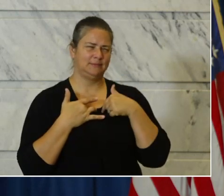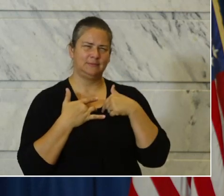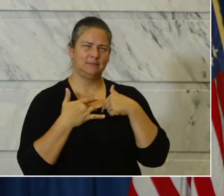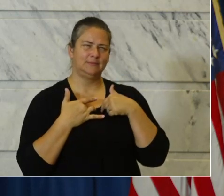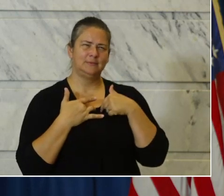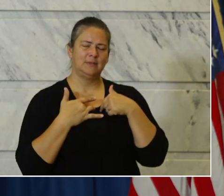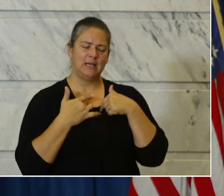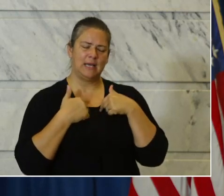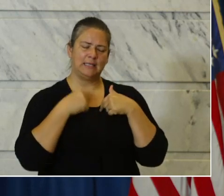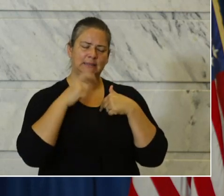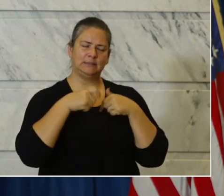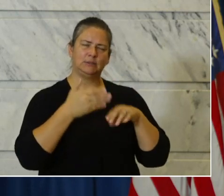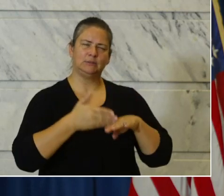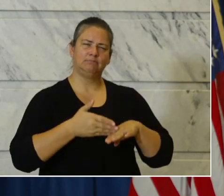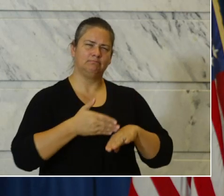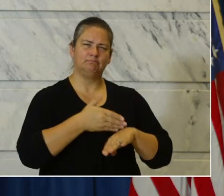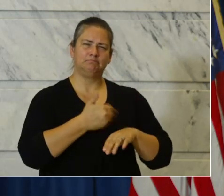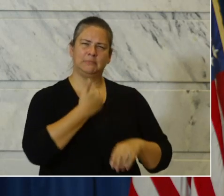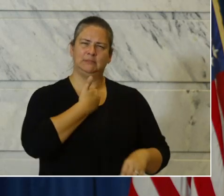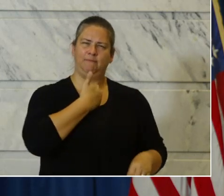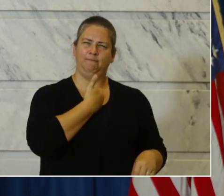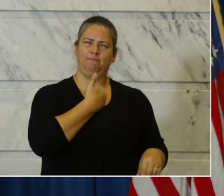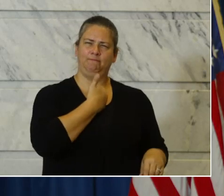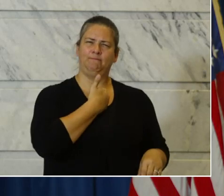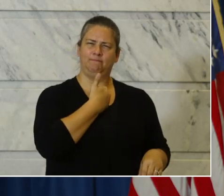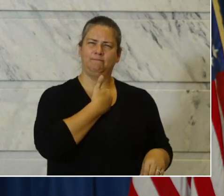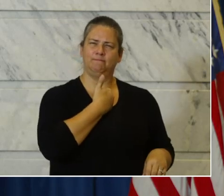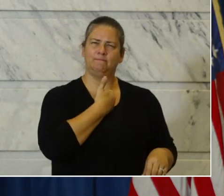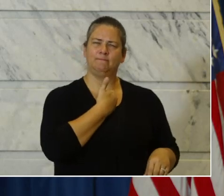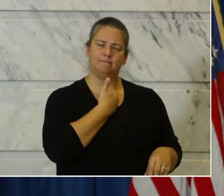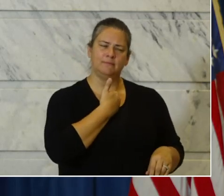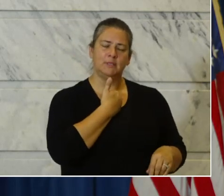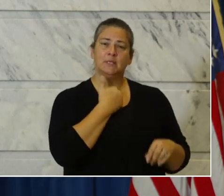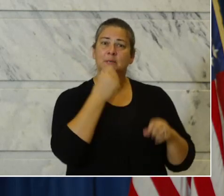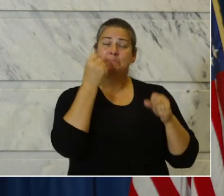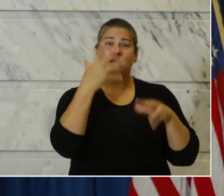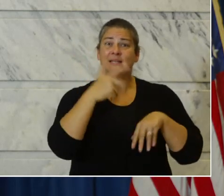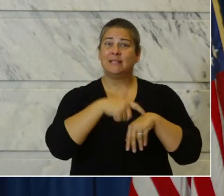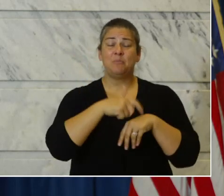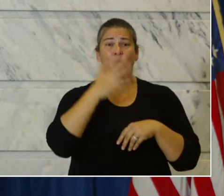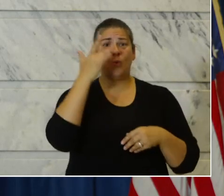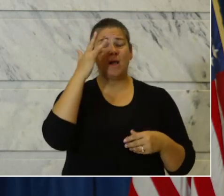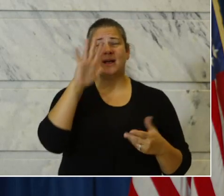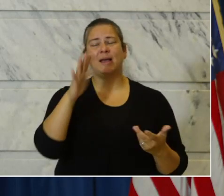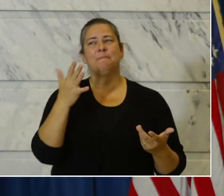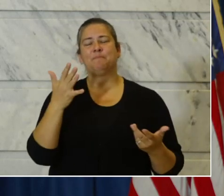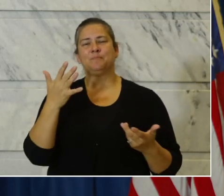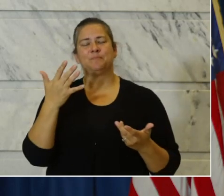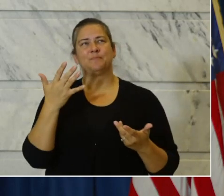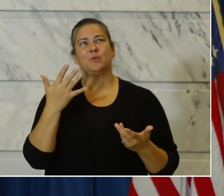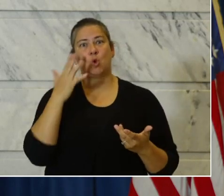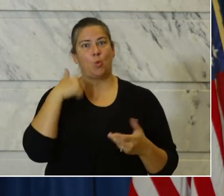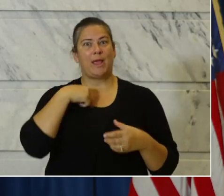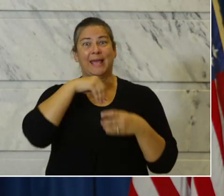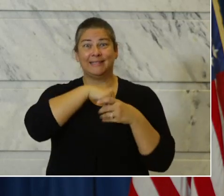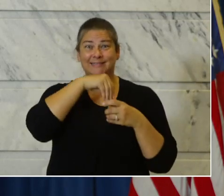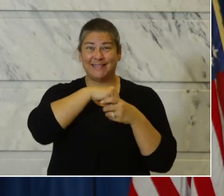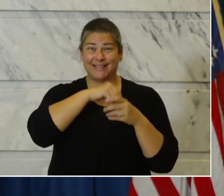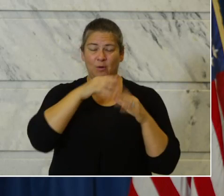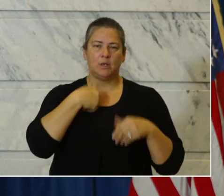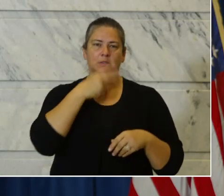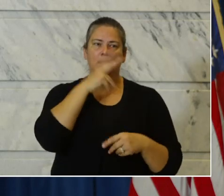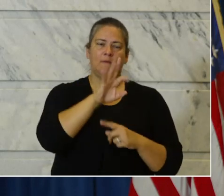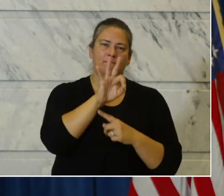better. And so much of what we see, because we are inside, is on Facebook and Twitter,